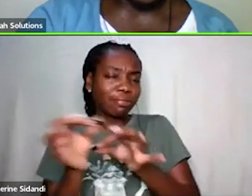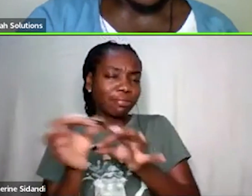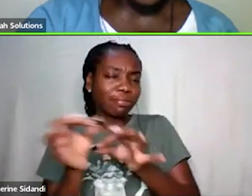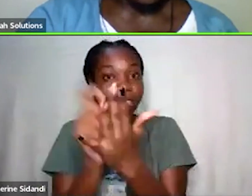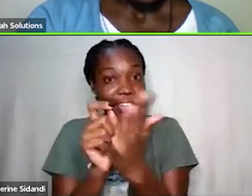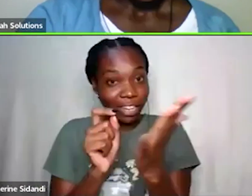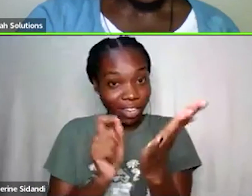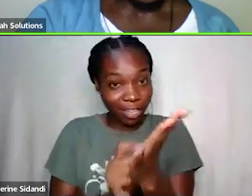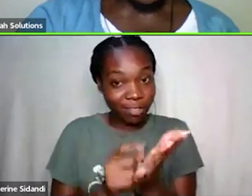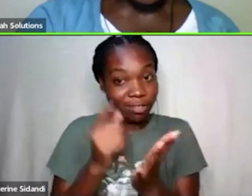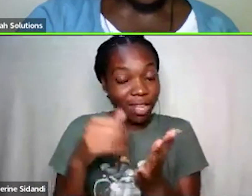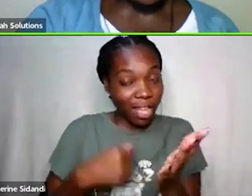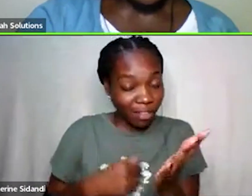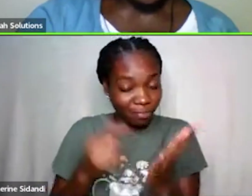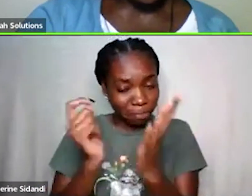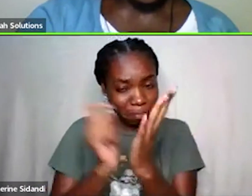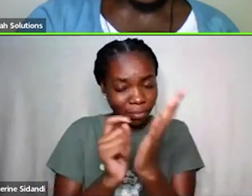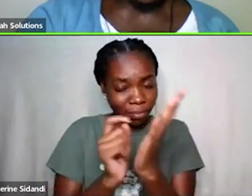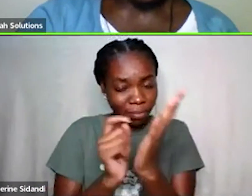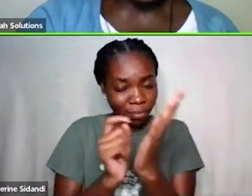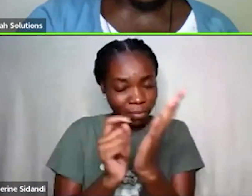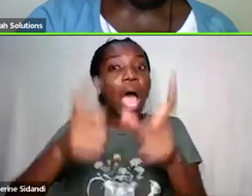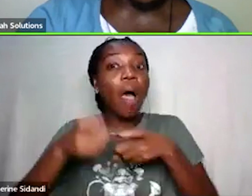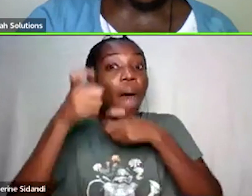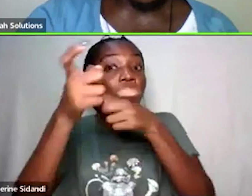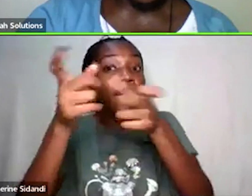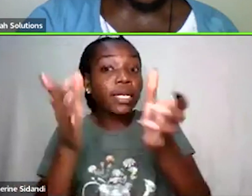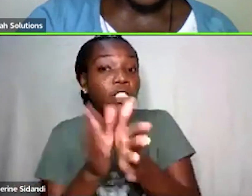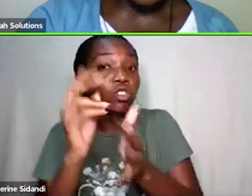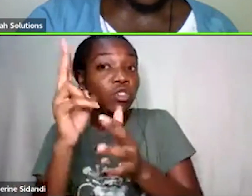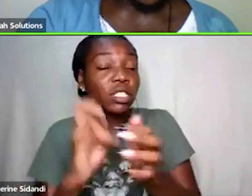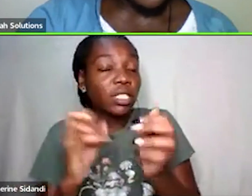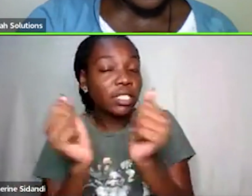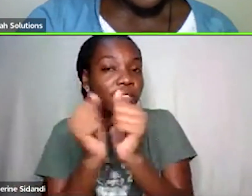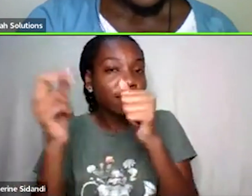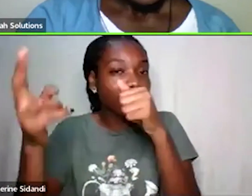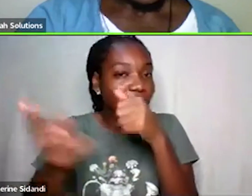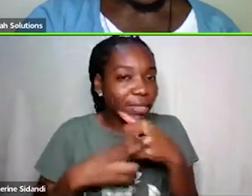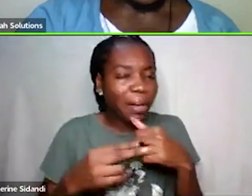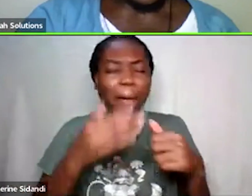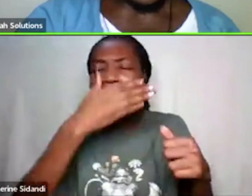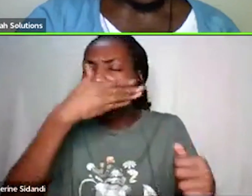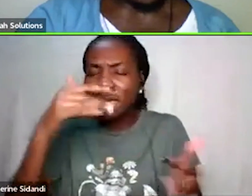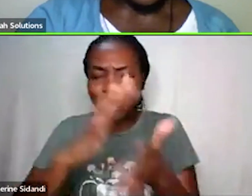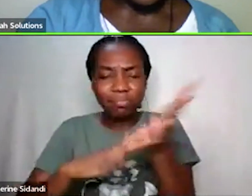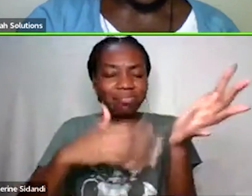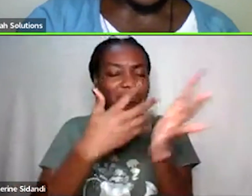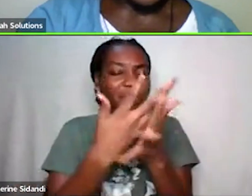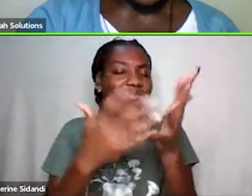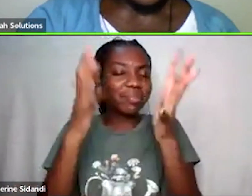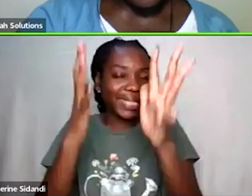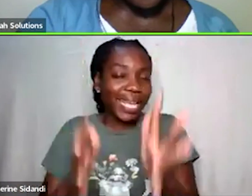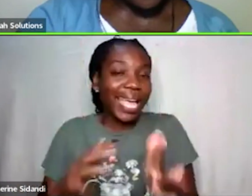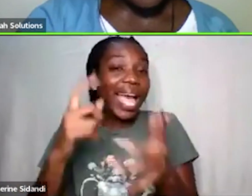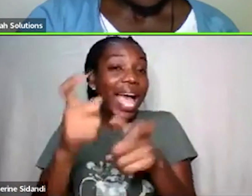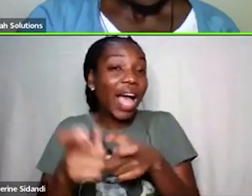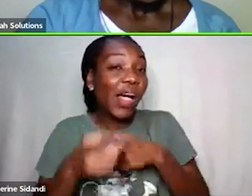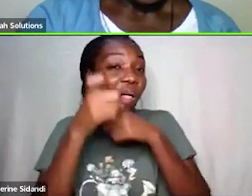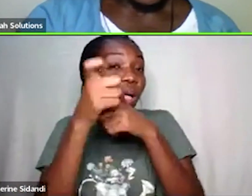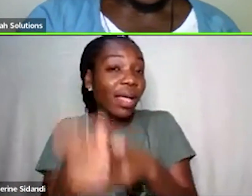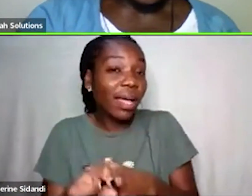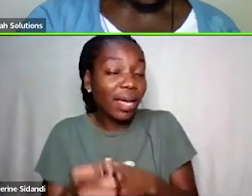notable awards. In 2017, she was the Africa's Best Networker Award, that is Innovative Thinkers